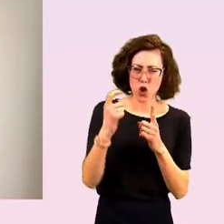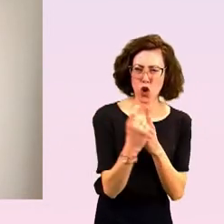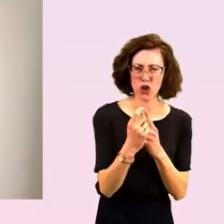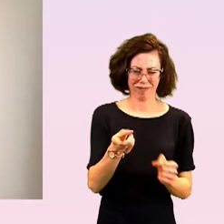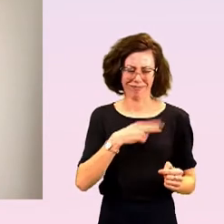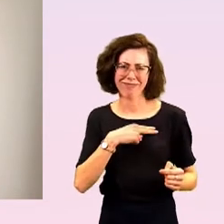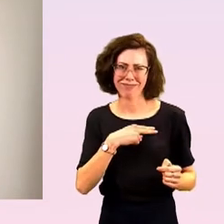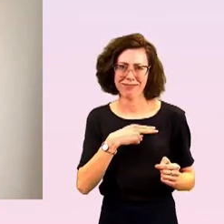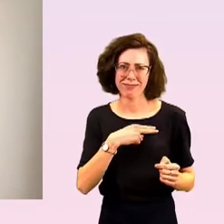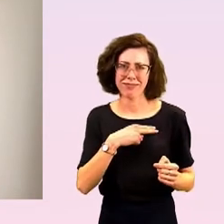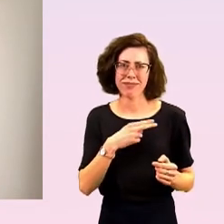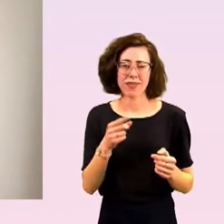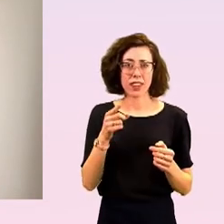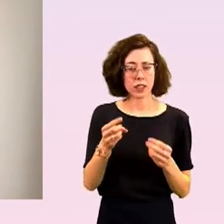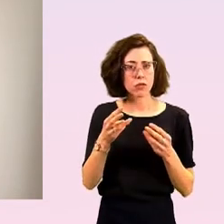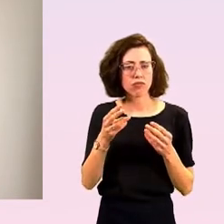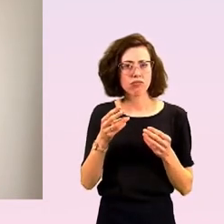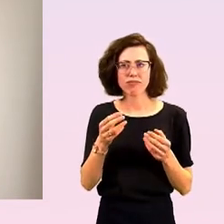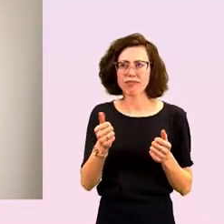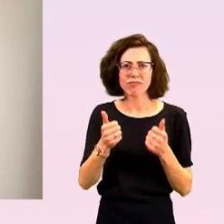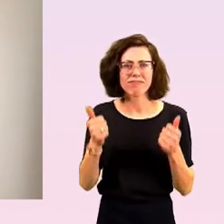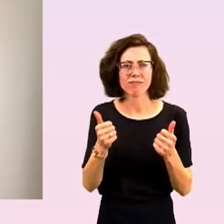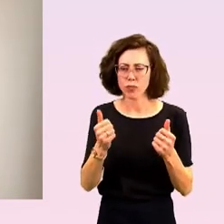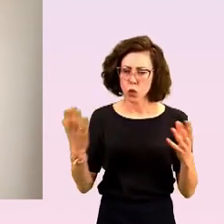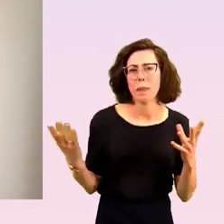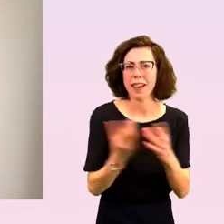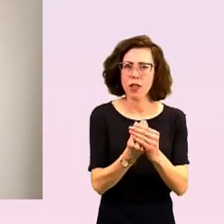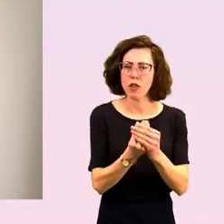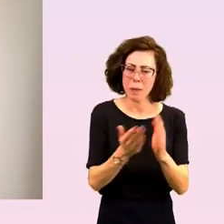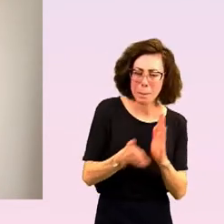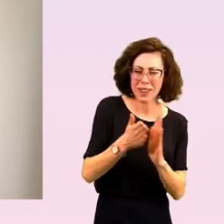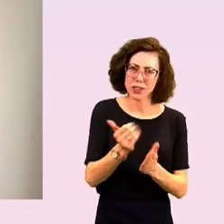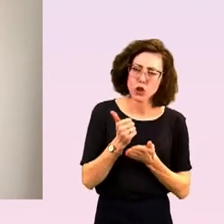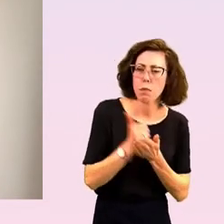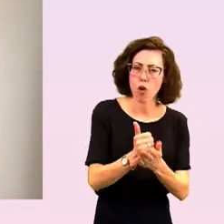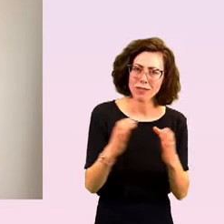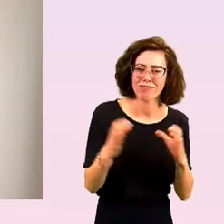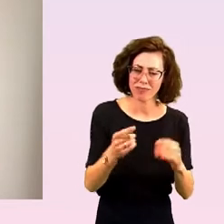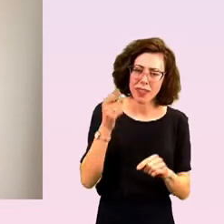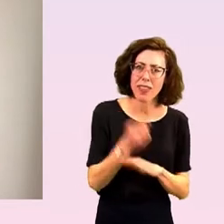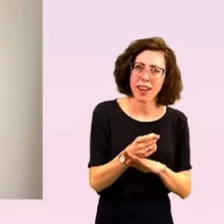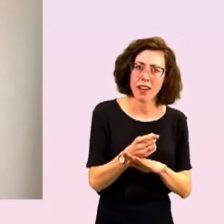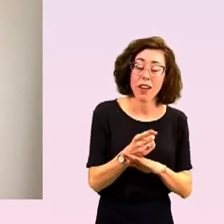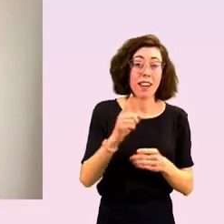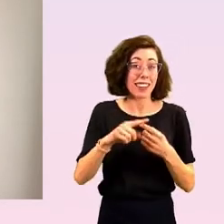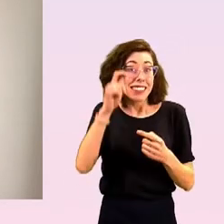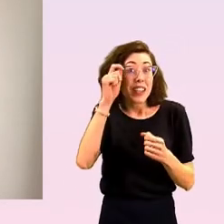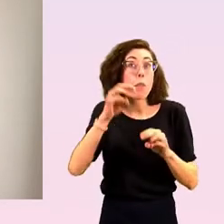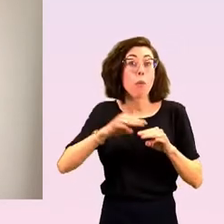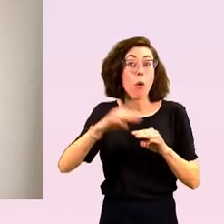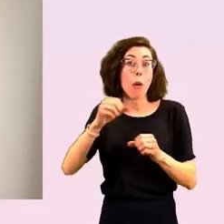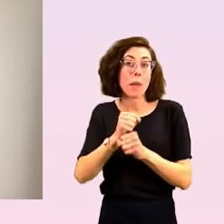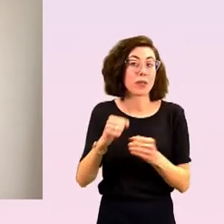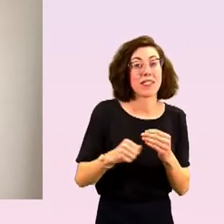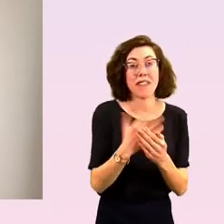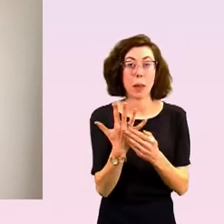they are still willing to come together and build that support and to go forward. But thinking more about developing them in the